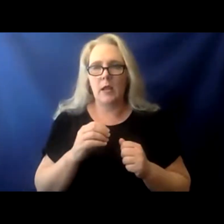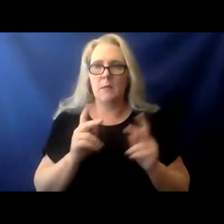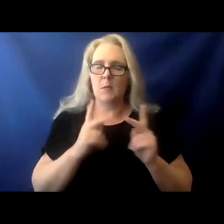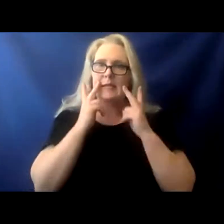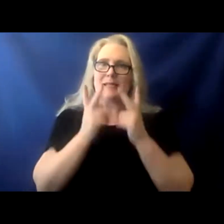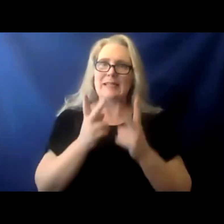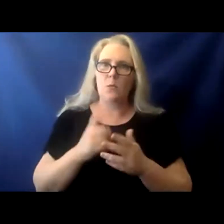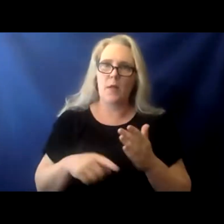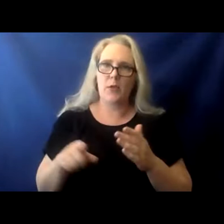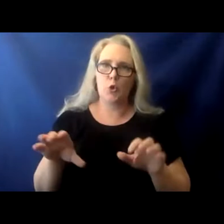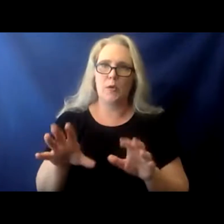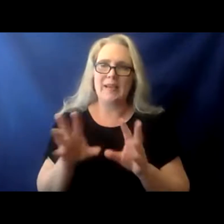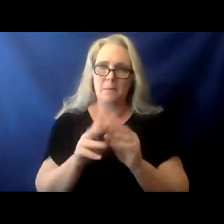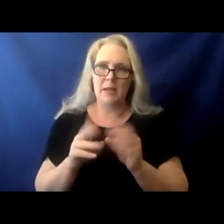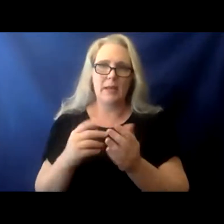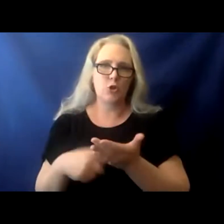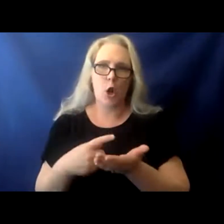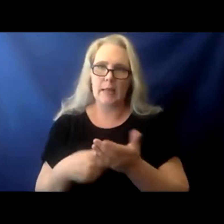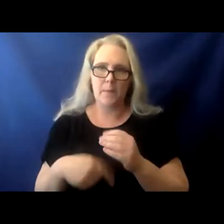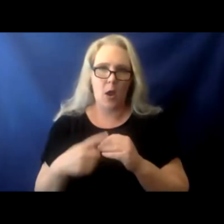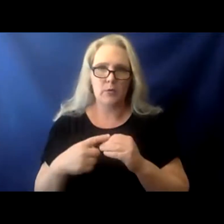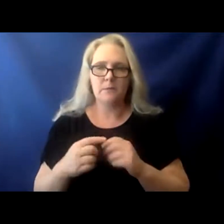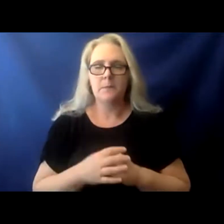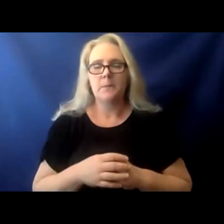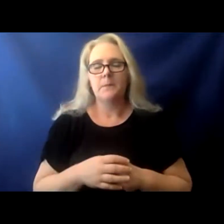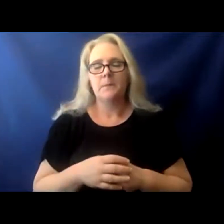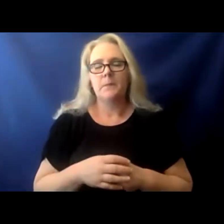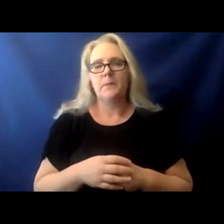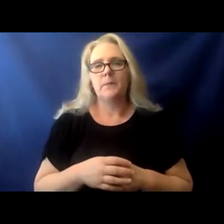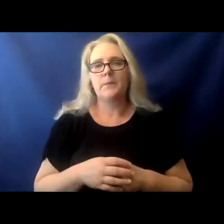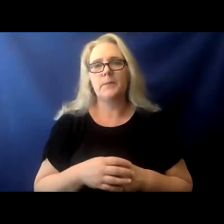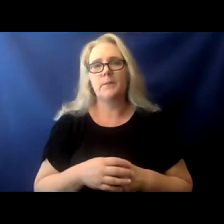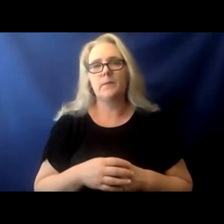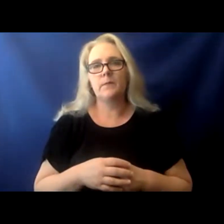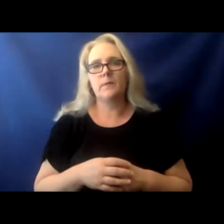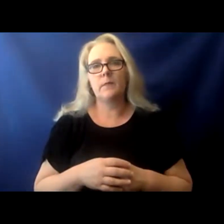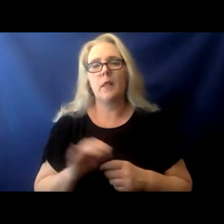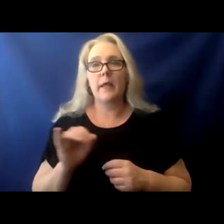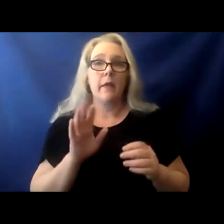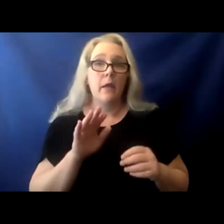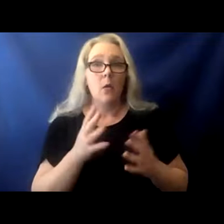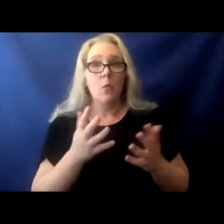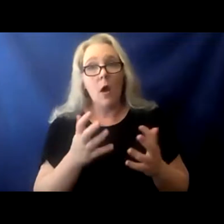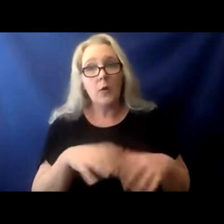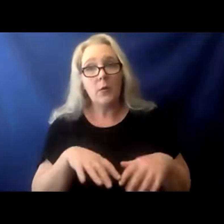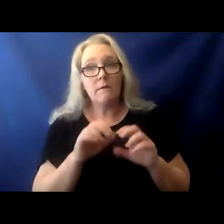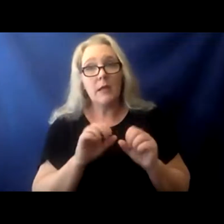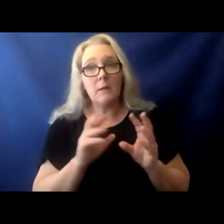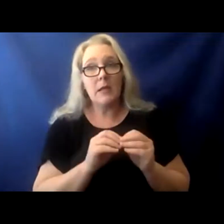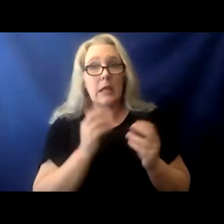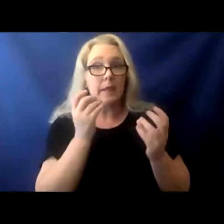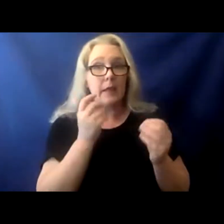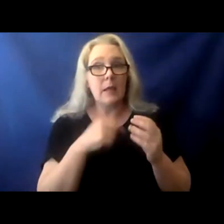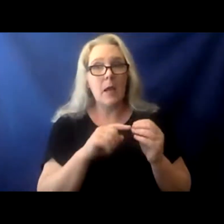bit more, at least be and work with you all on how do we let people know, hey, we want to convene a small meeting to think about how to move forward on